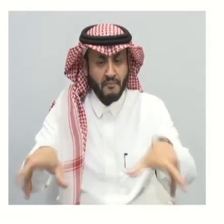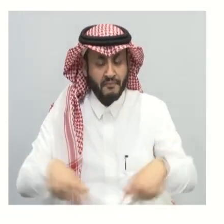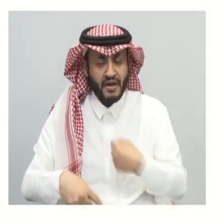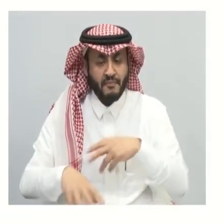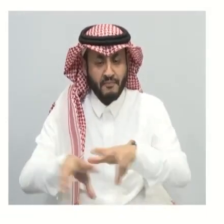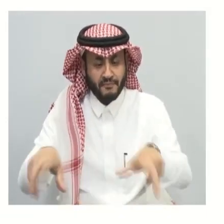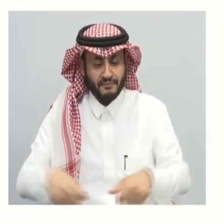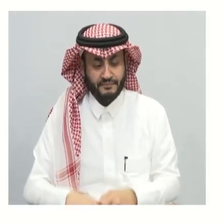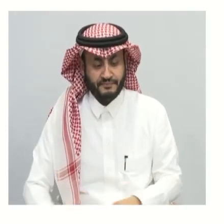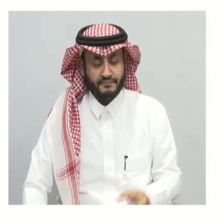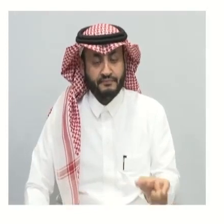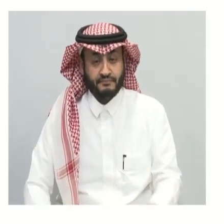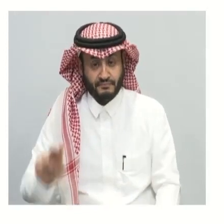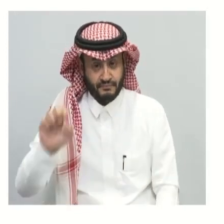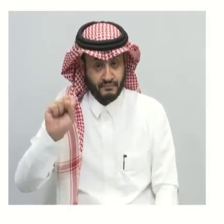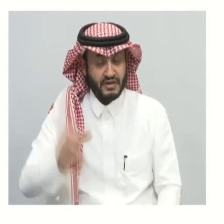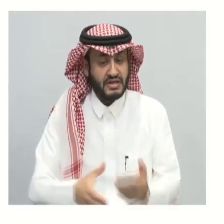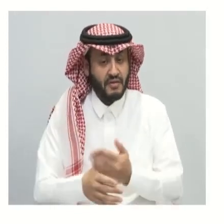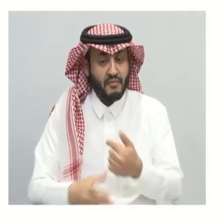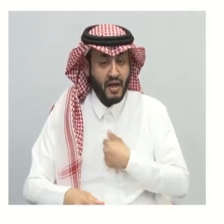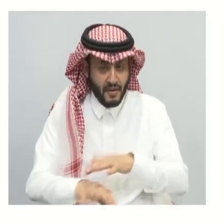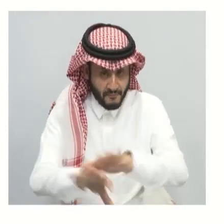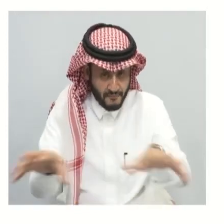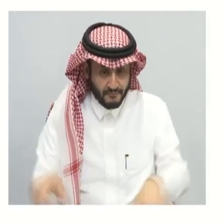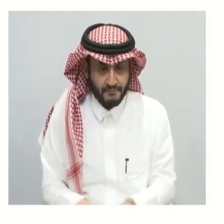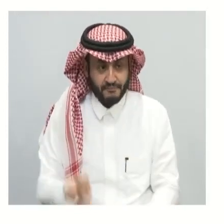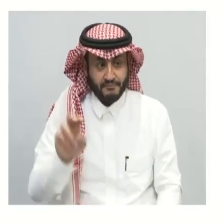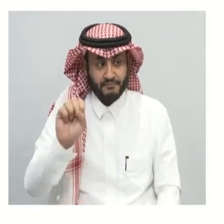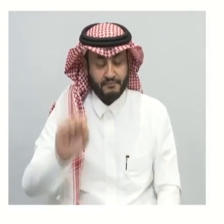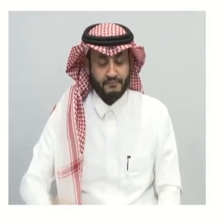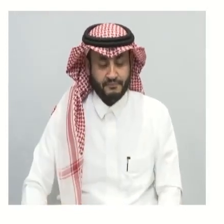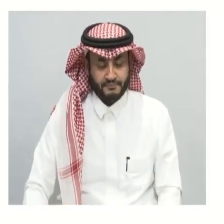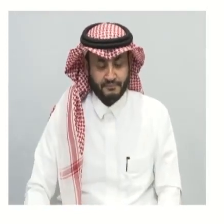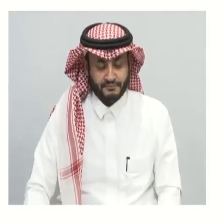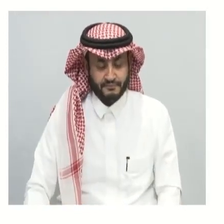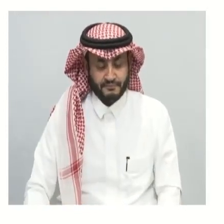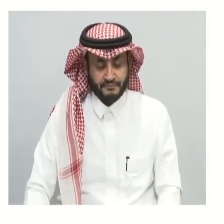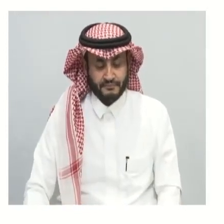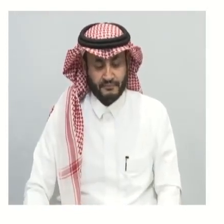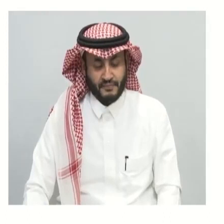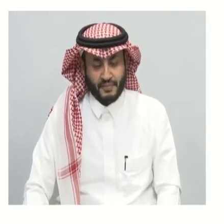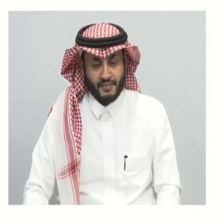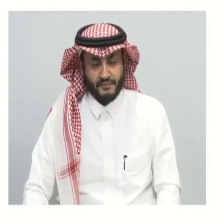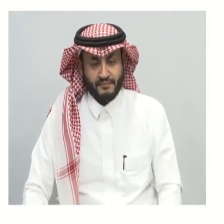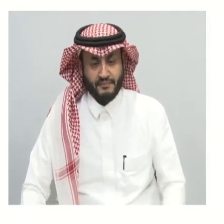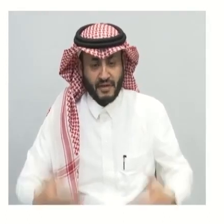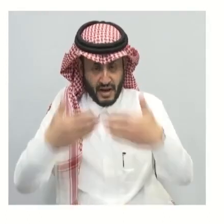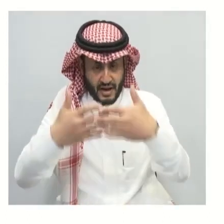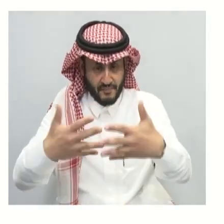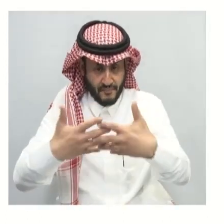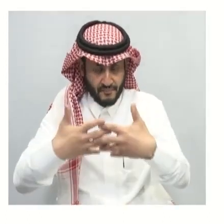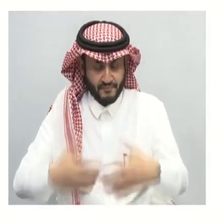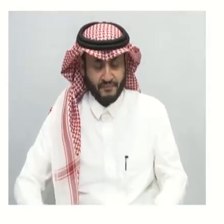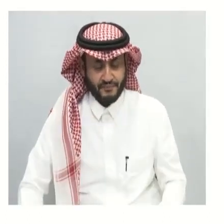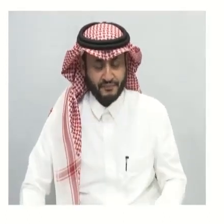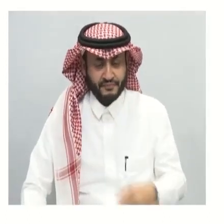pronoun, which is us. Can you help us? The car windscreen is cracked. Please,